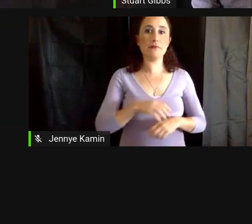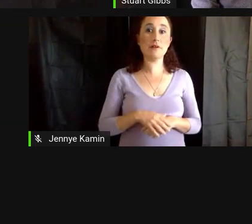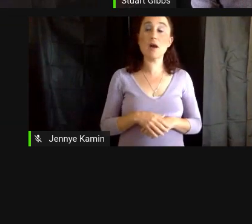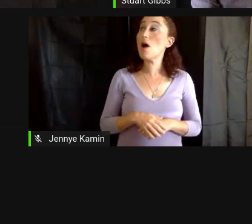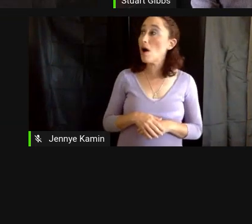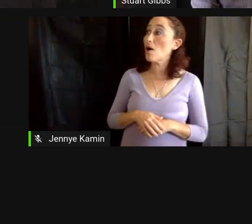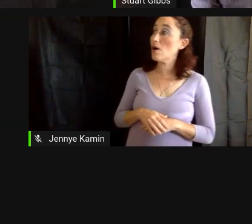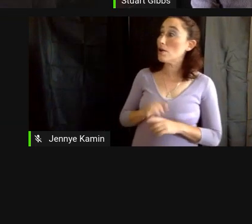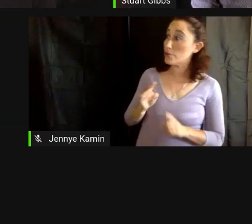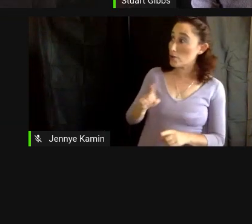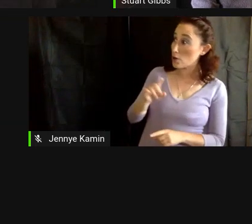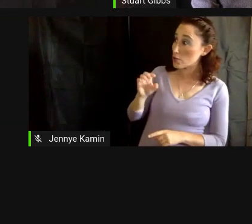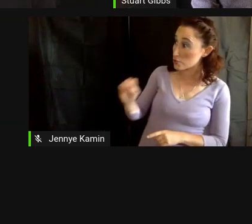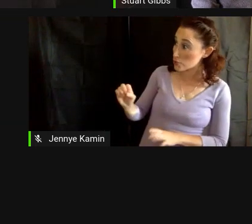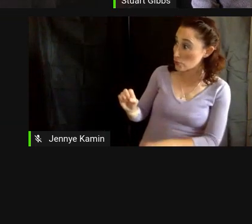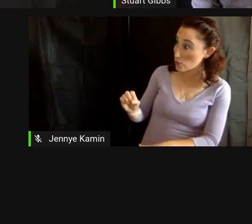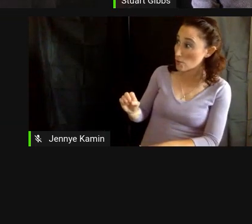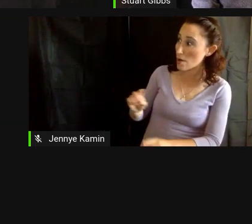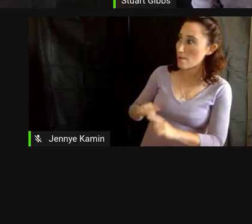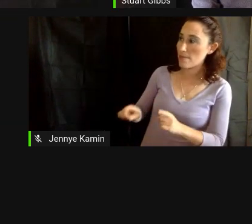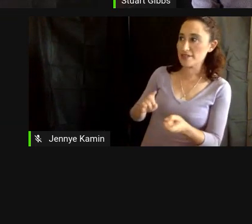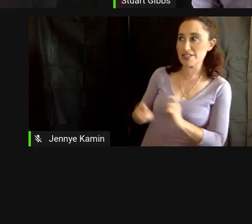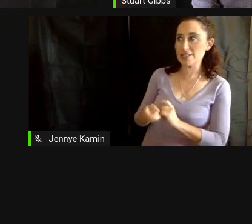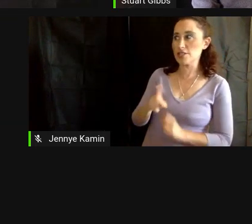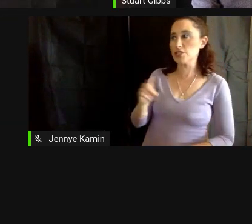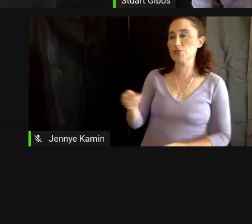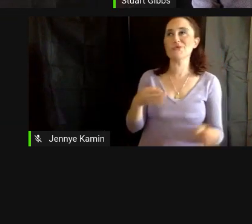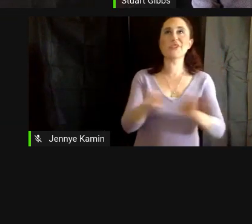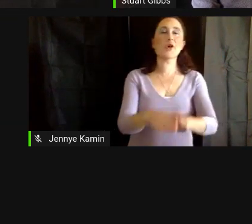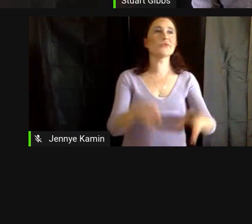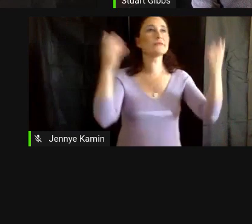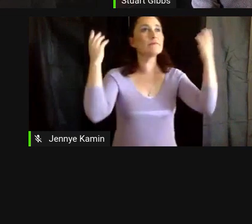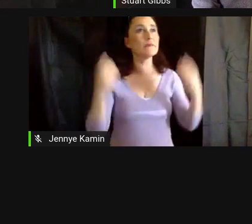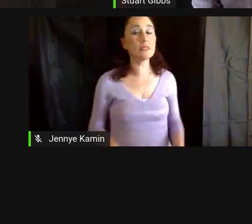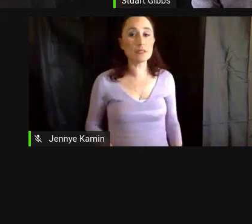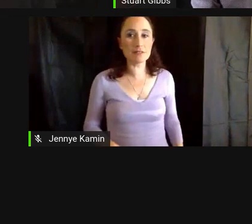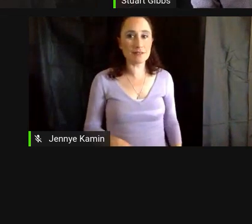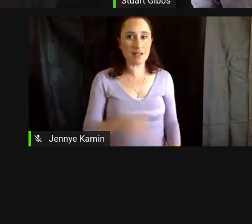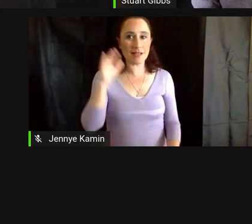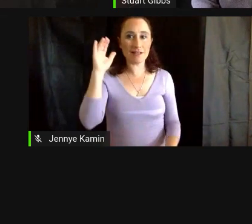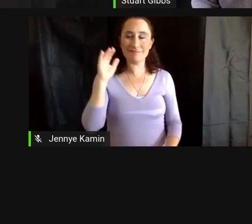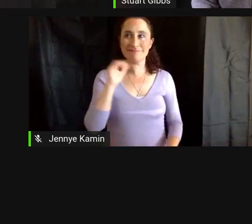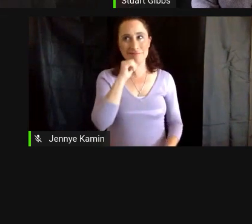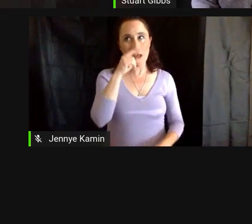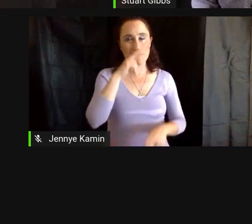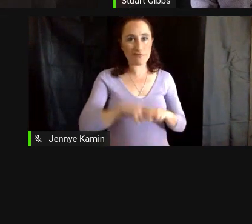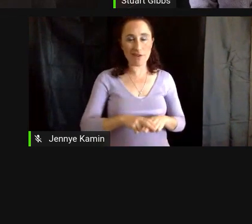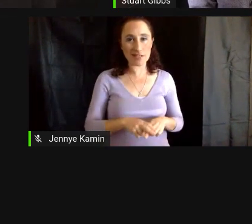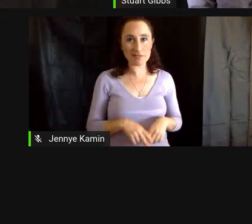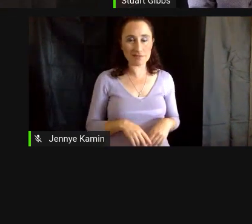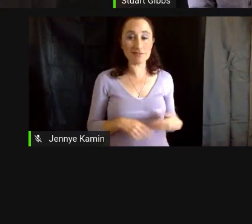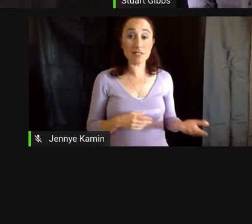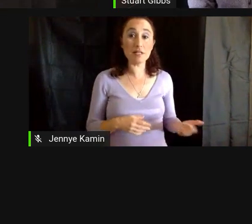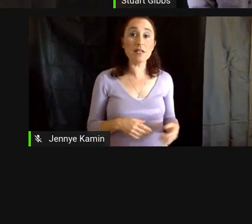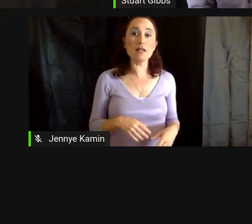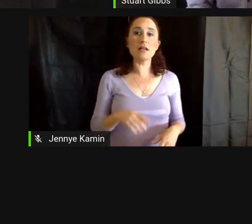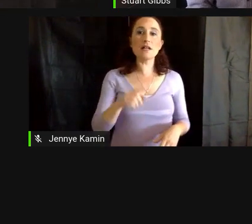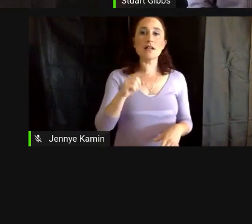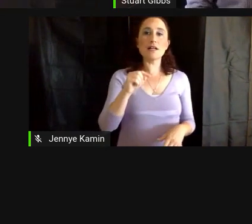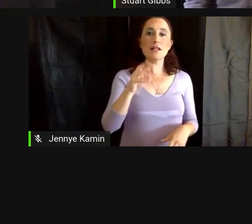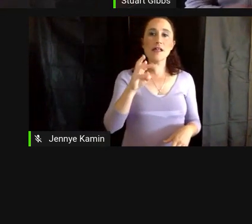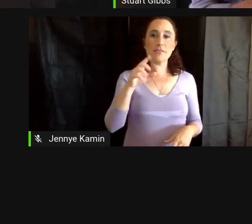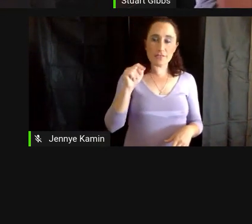the zoo. That's really fun. And then their twist is that the zoo is closed. That is less fun. Nobody wants to read that book. So the twist has to